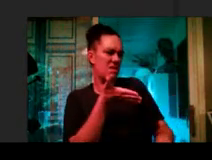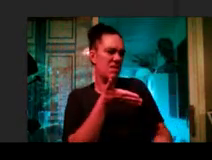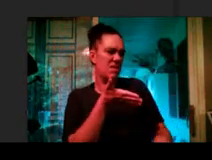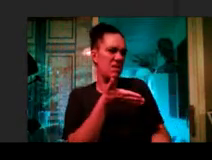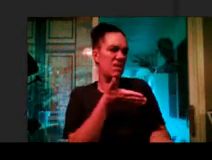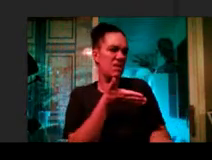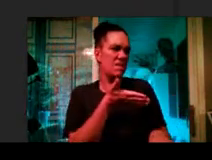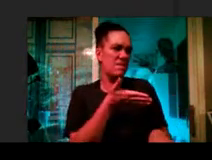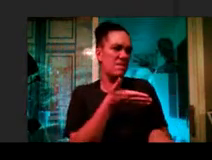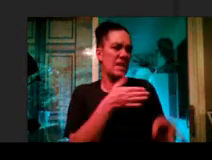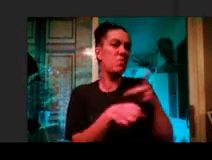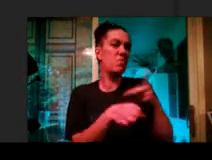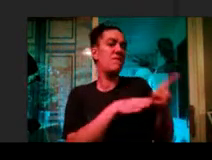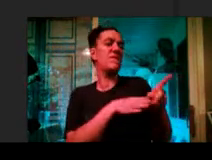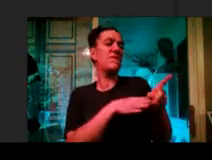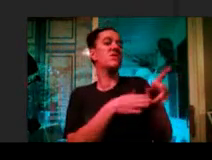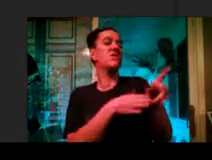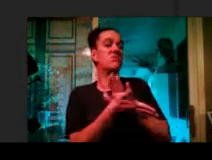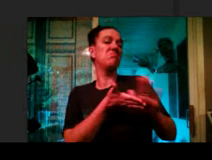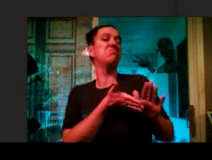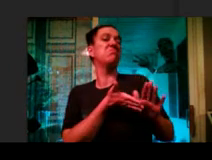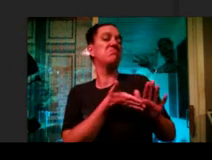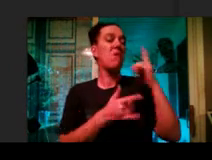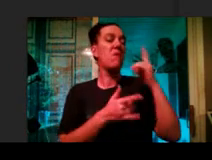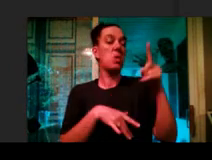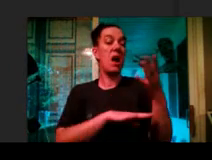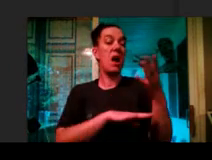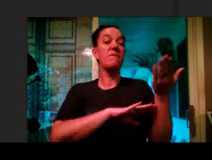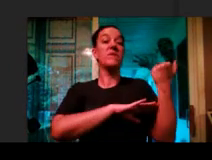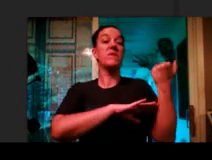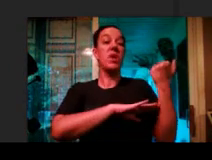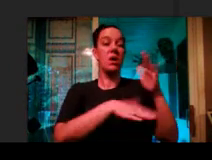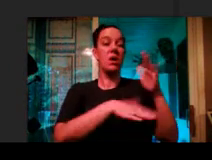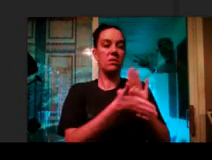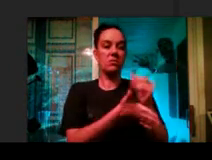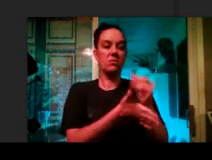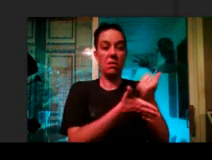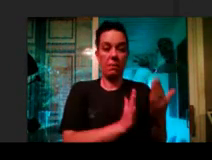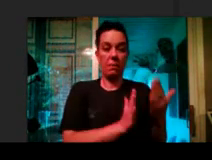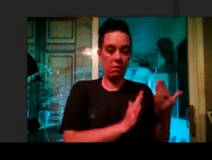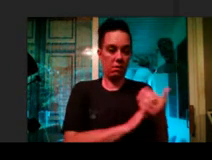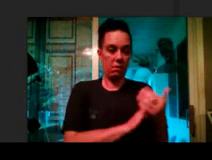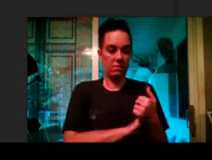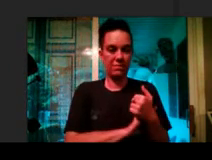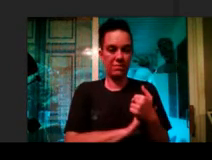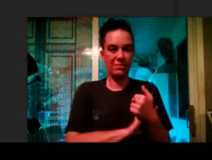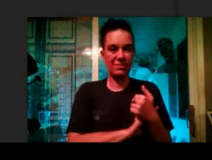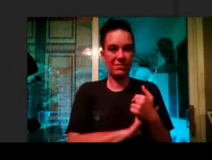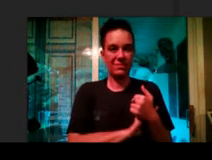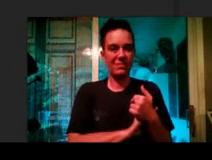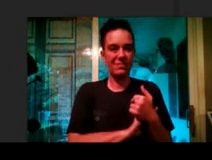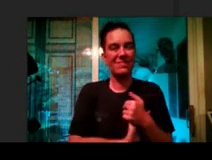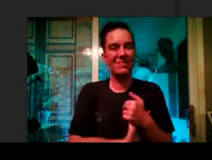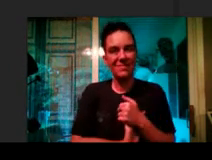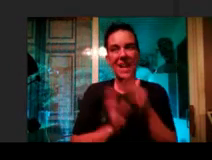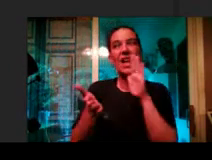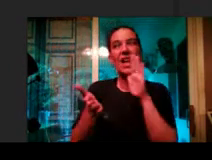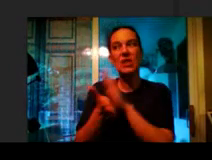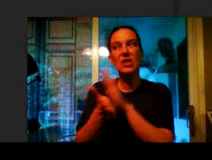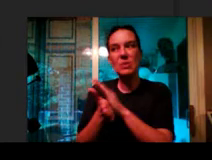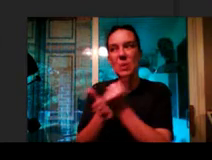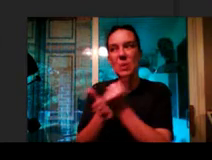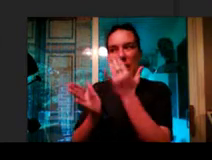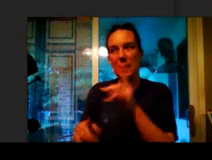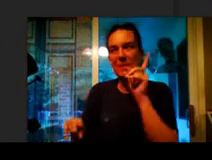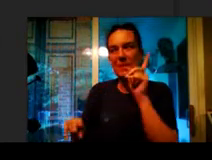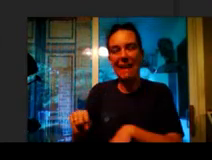professional courtesy for a former school helper. The school helpers can't hand out detentions, said